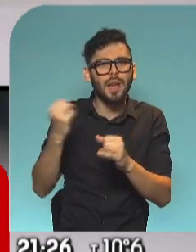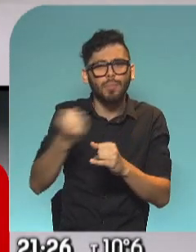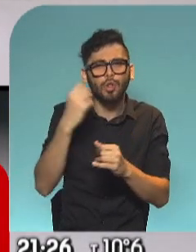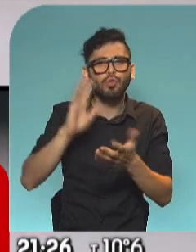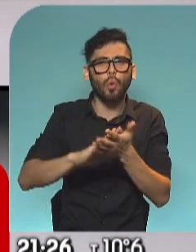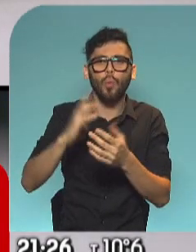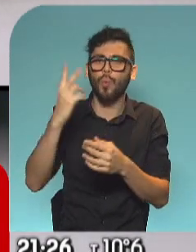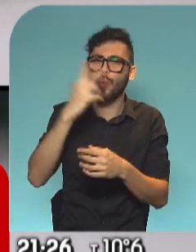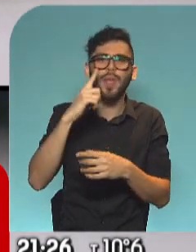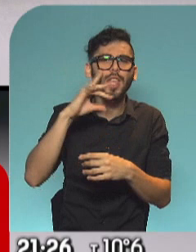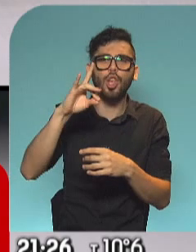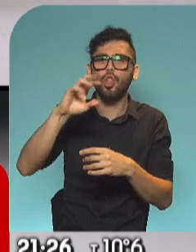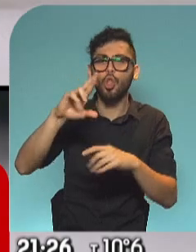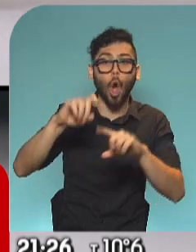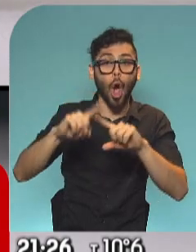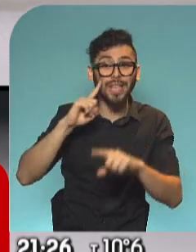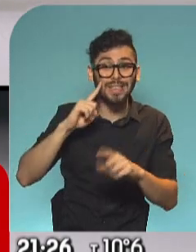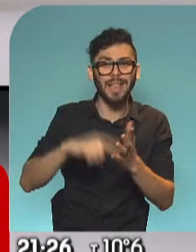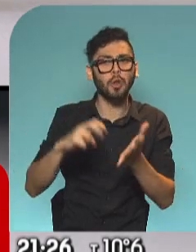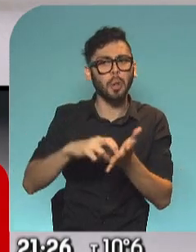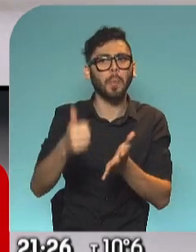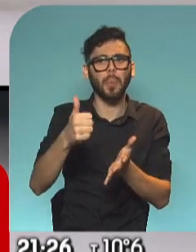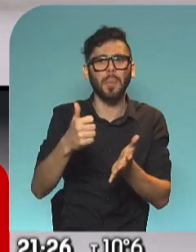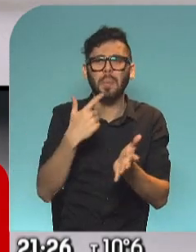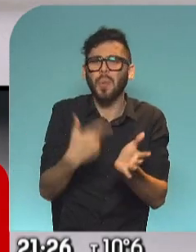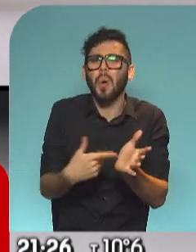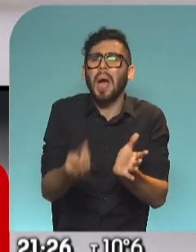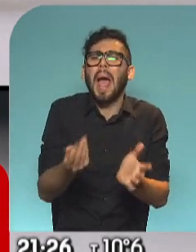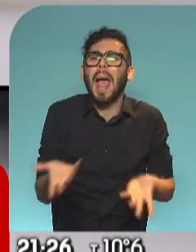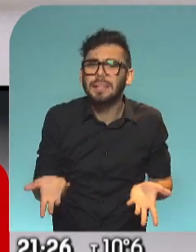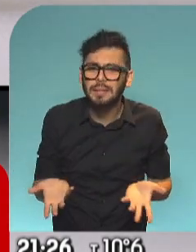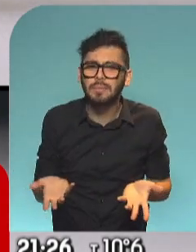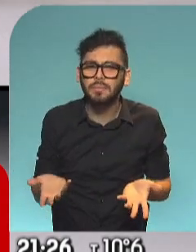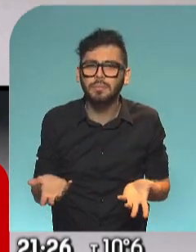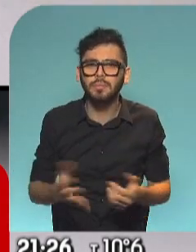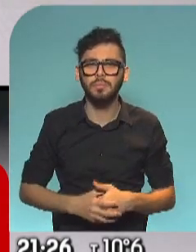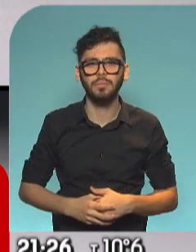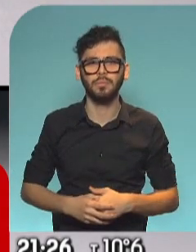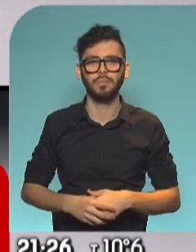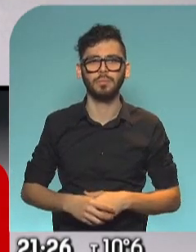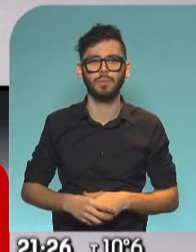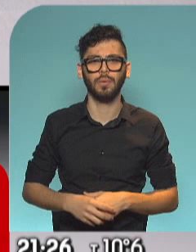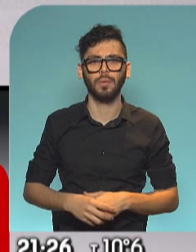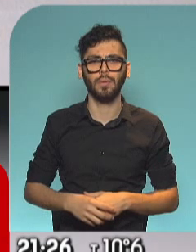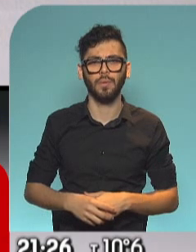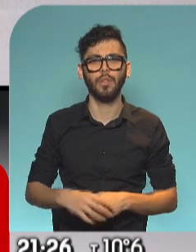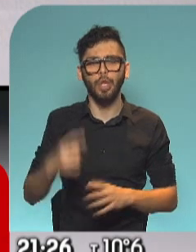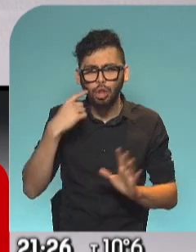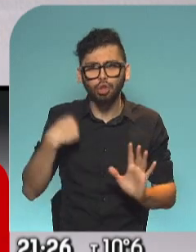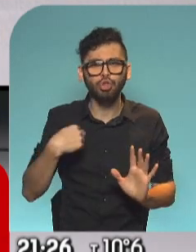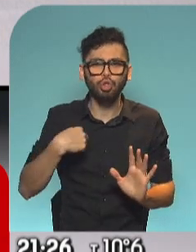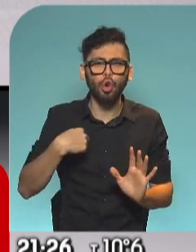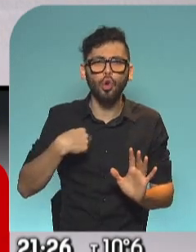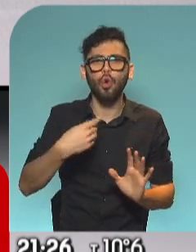know the expression I've used, John? What do you have to lose? Okay, what do you have to lose? So I take medicine? I have been taking it for about a week.